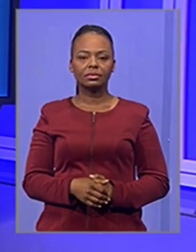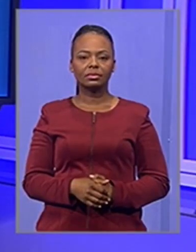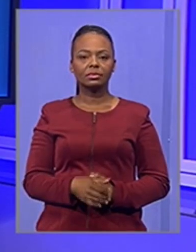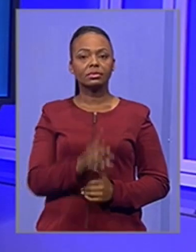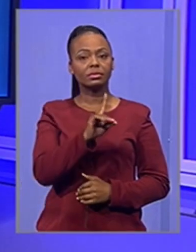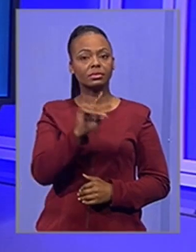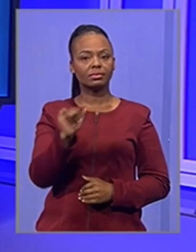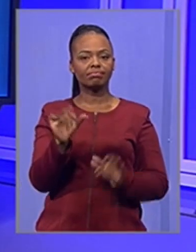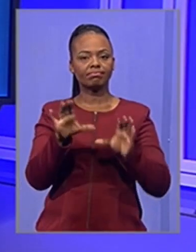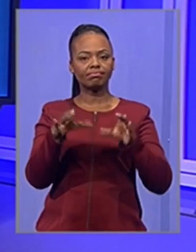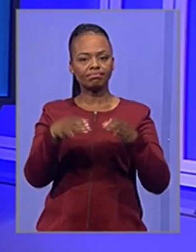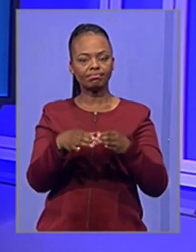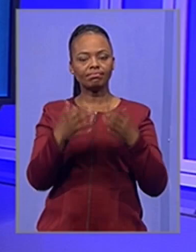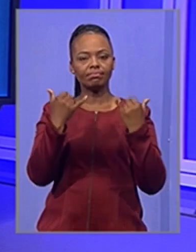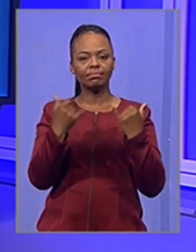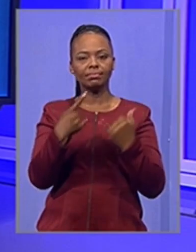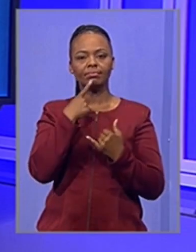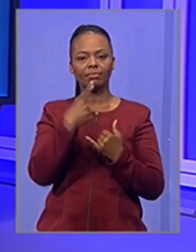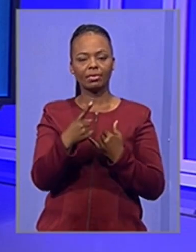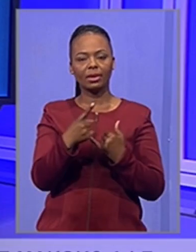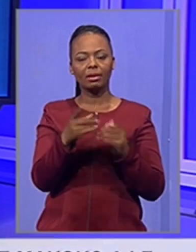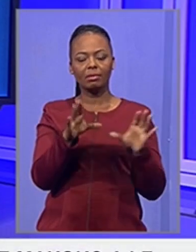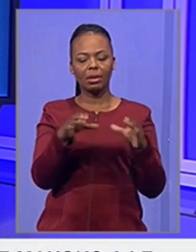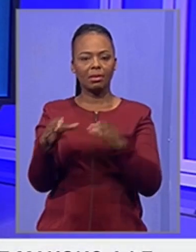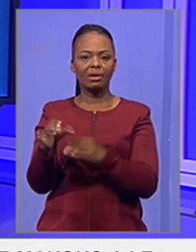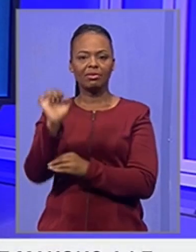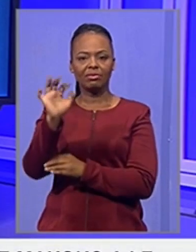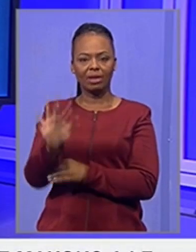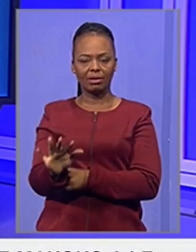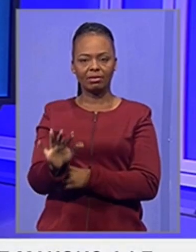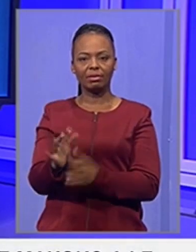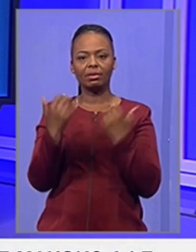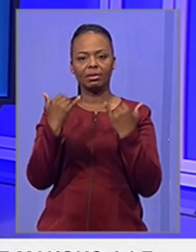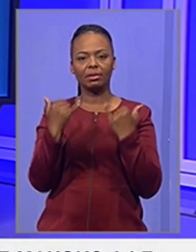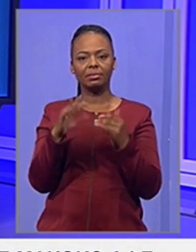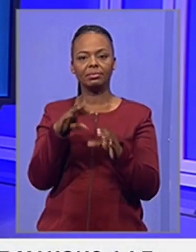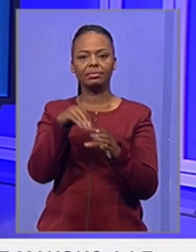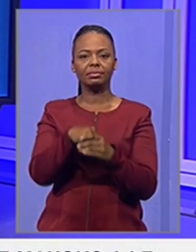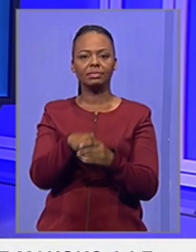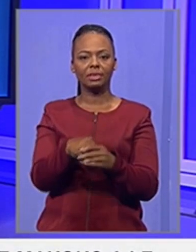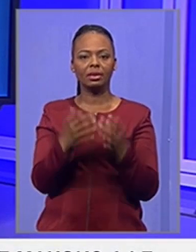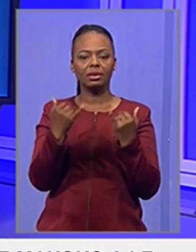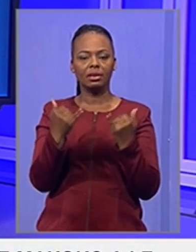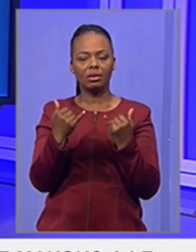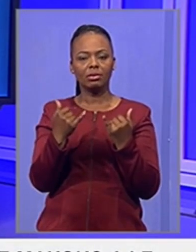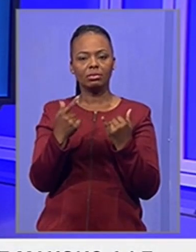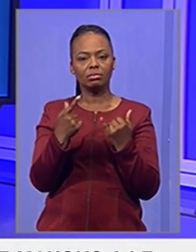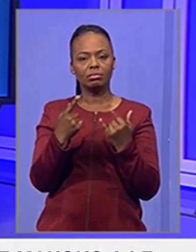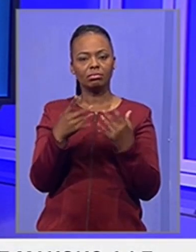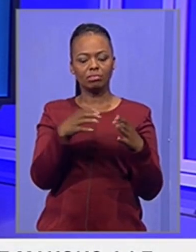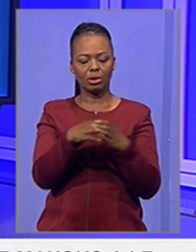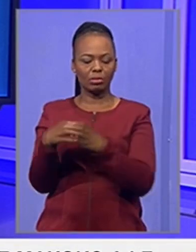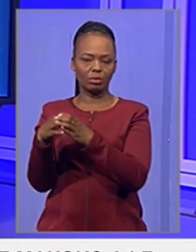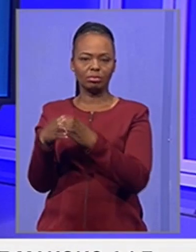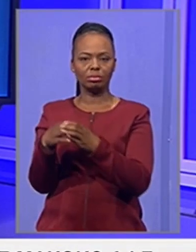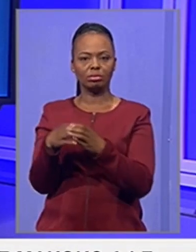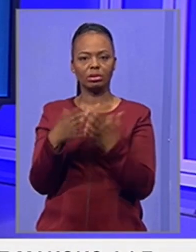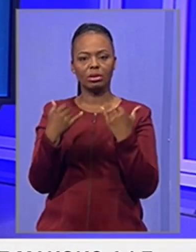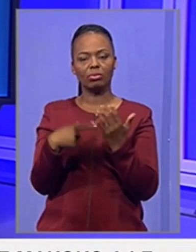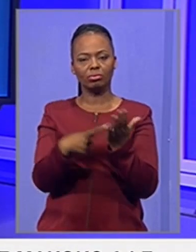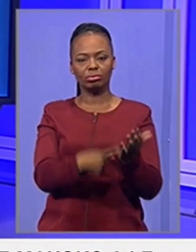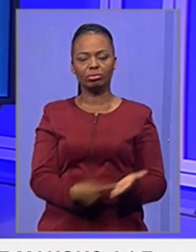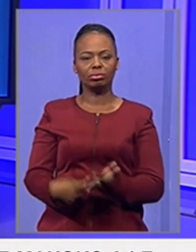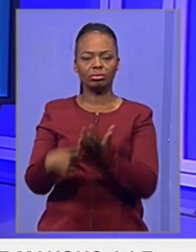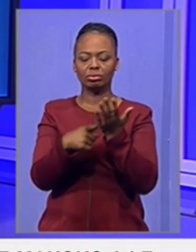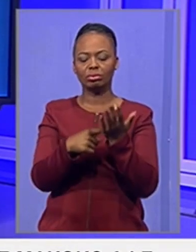Democratic Alliance itsisitse gore makoko a le 5 a tsibogetse boikuelo jwa yona mme a tla tsolotanya kopano go seka